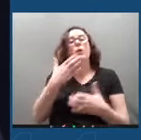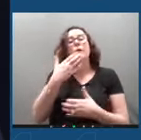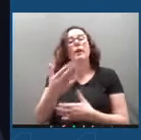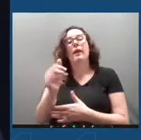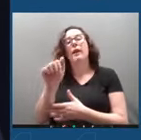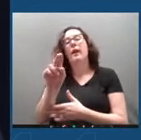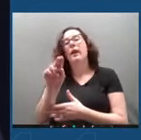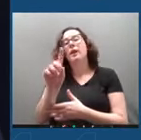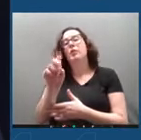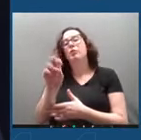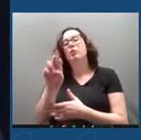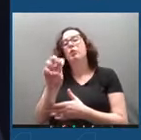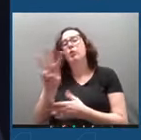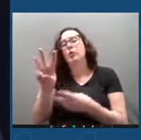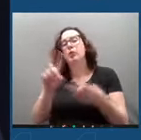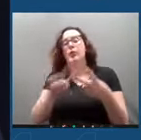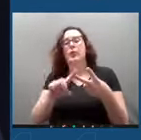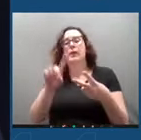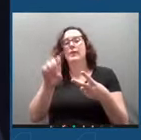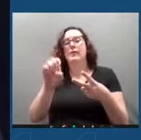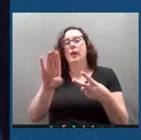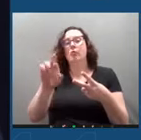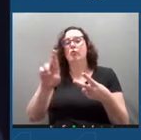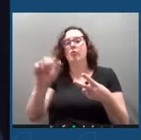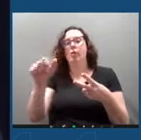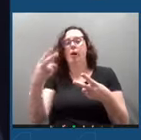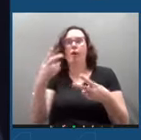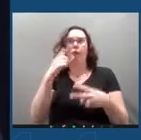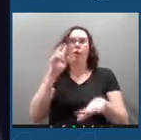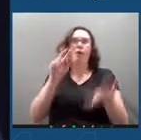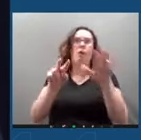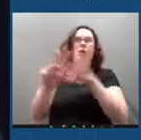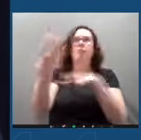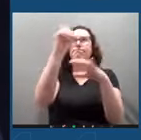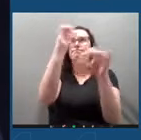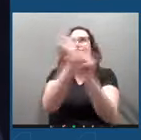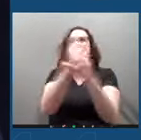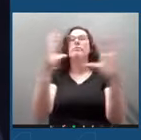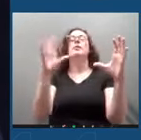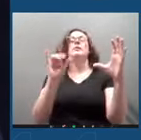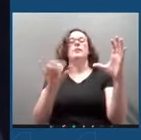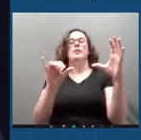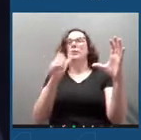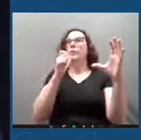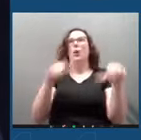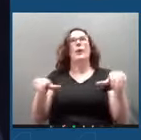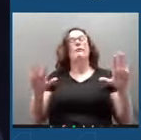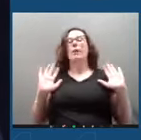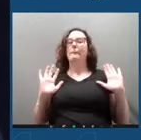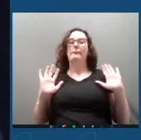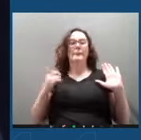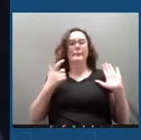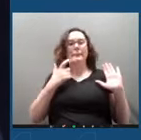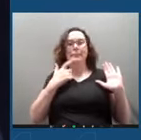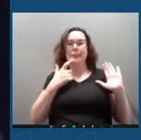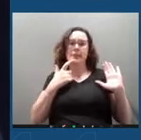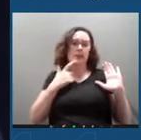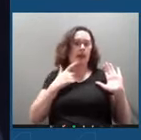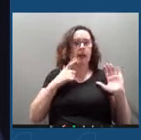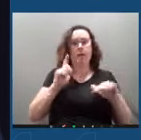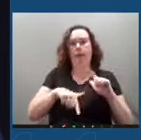Deborah for having the foresight, the vision to not give up and say we can make this